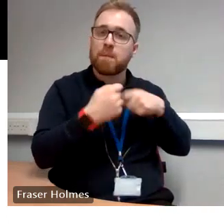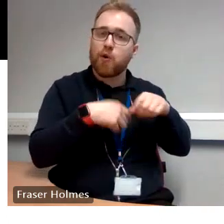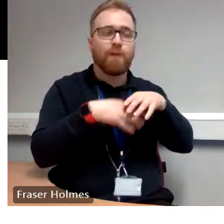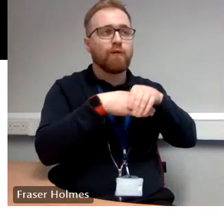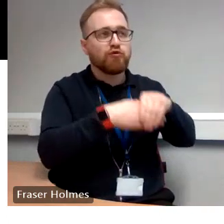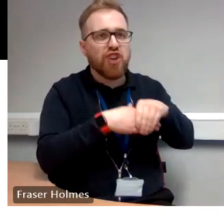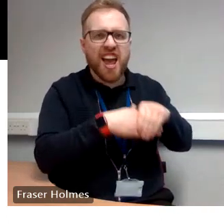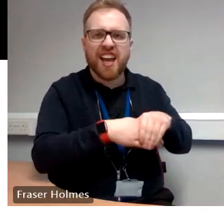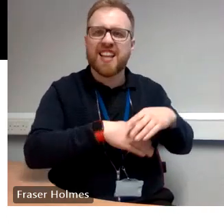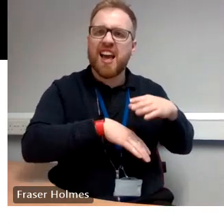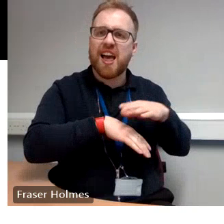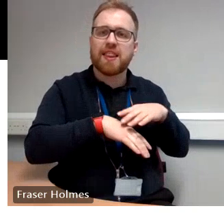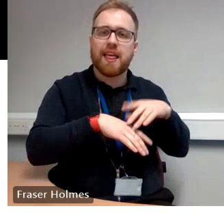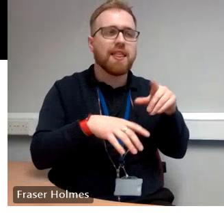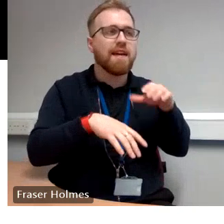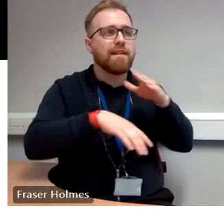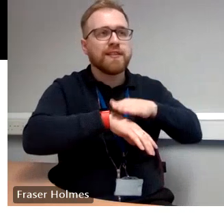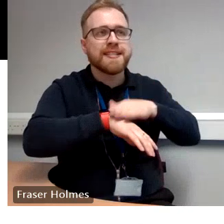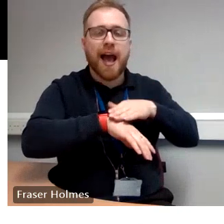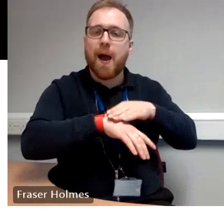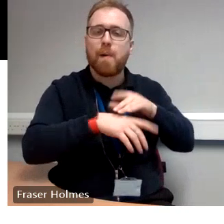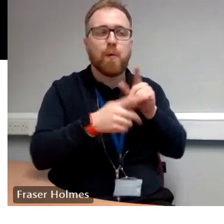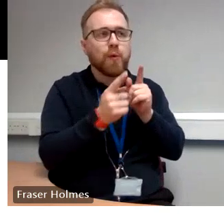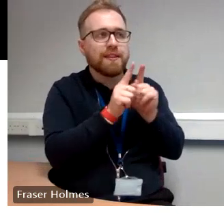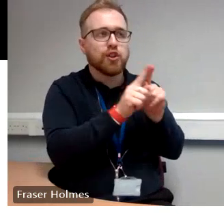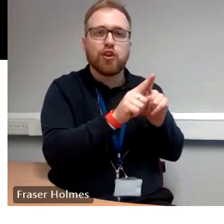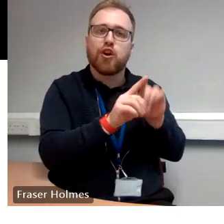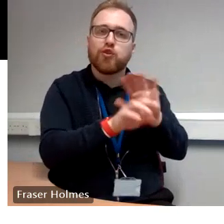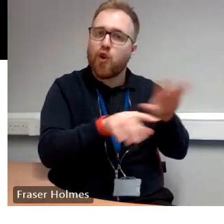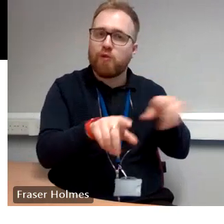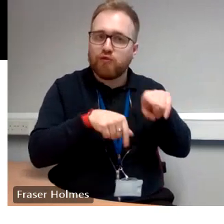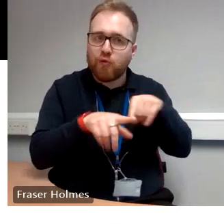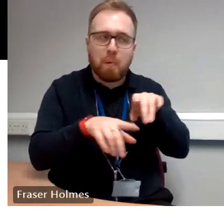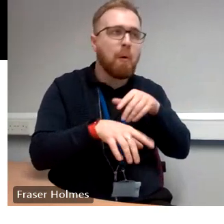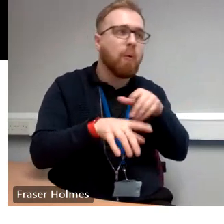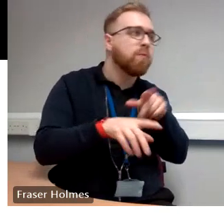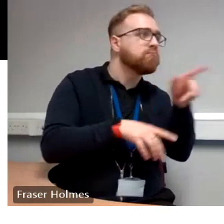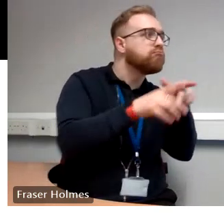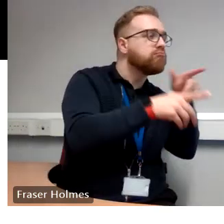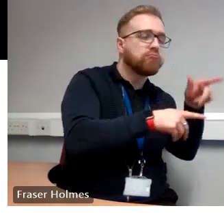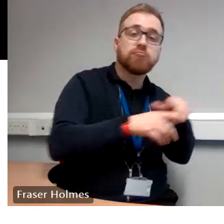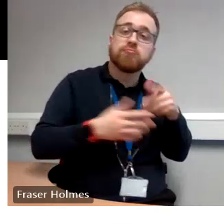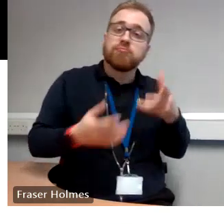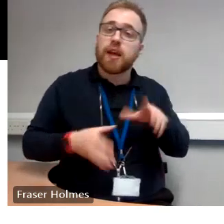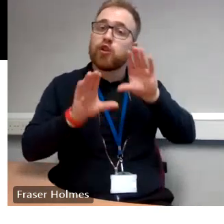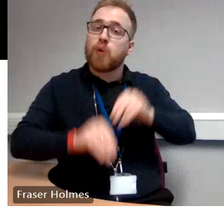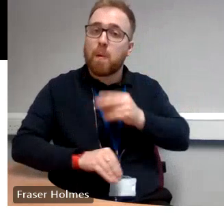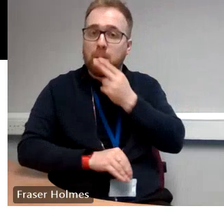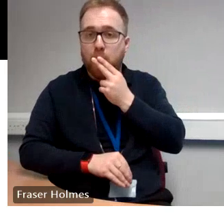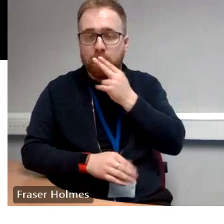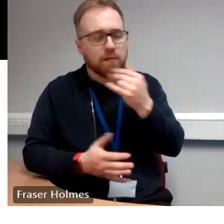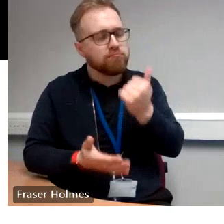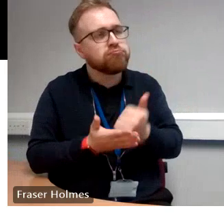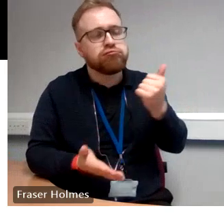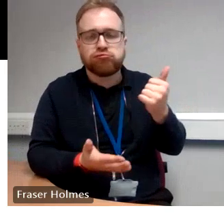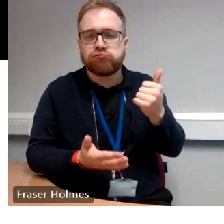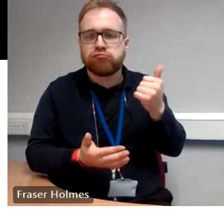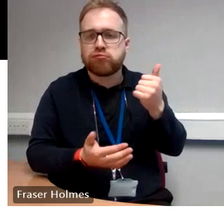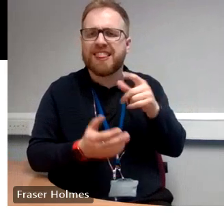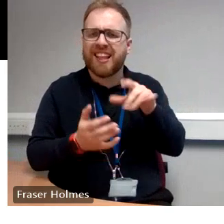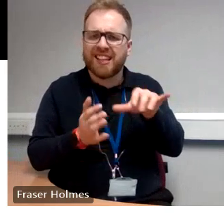and then they spend time with each other outside of that. He stopped smoking, which is absolutely fantastic. I think it was a